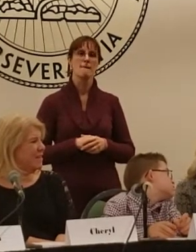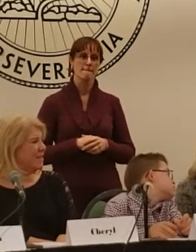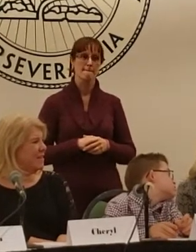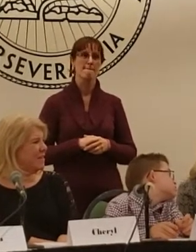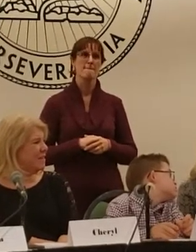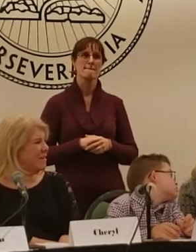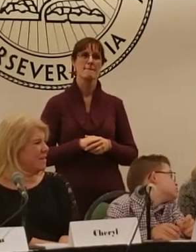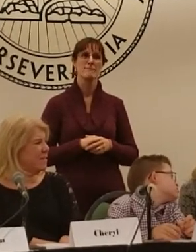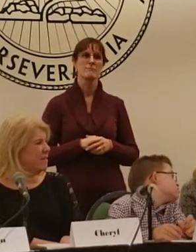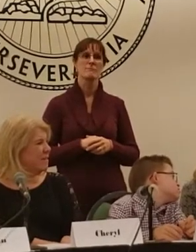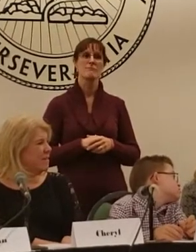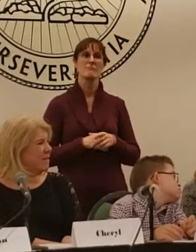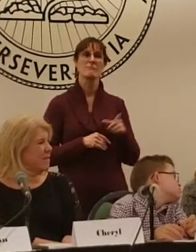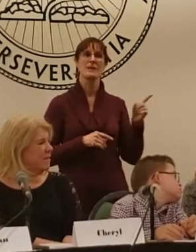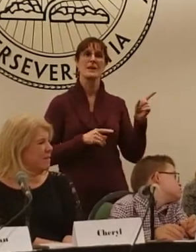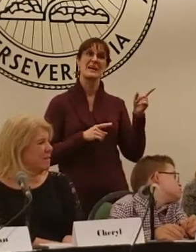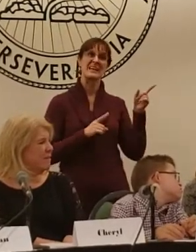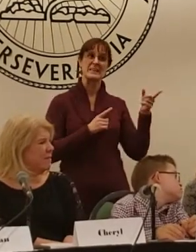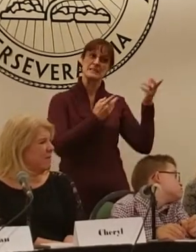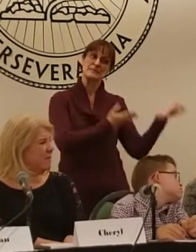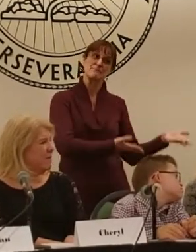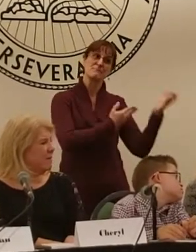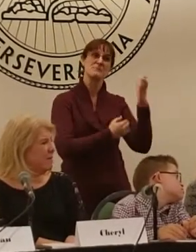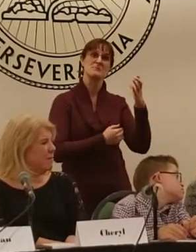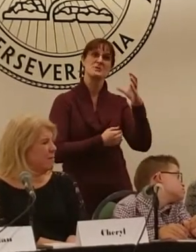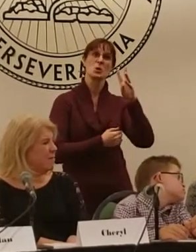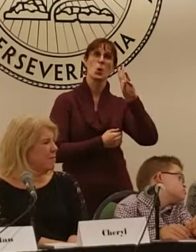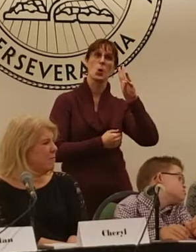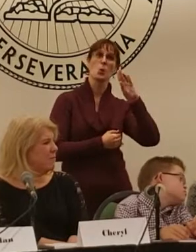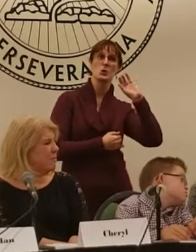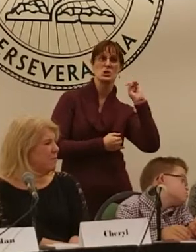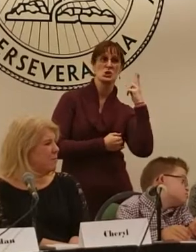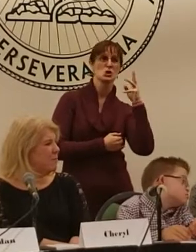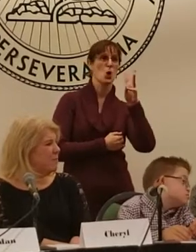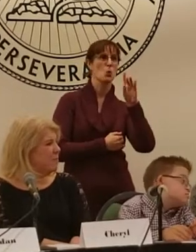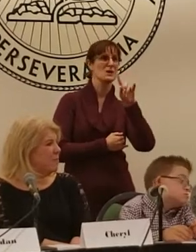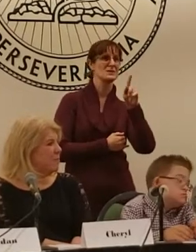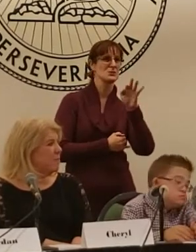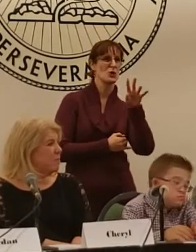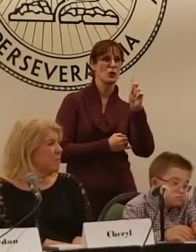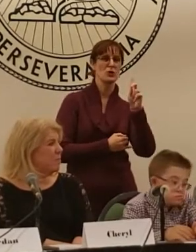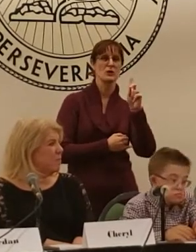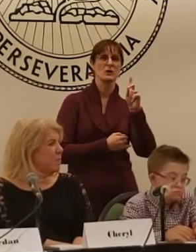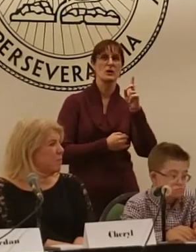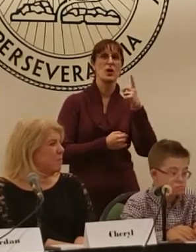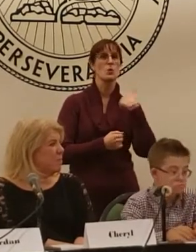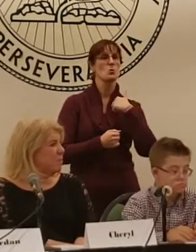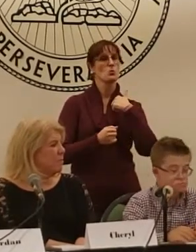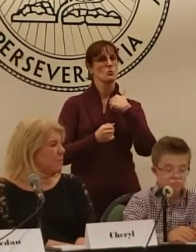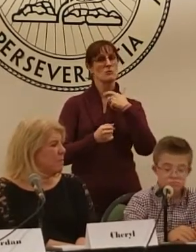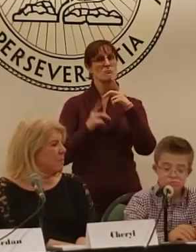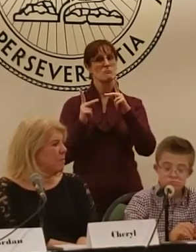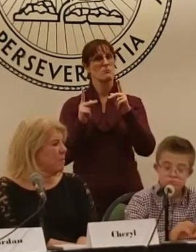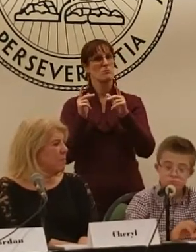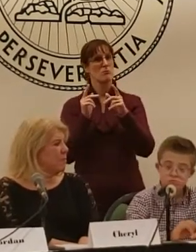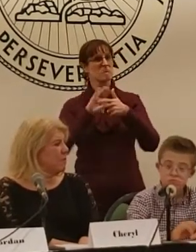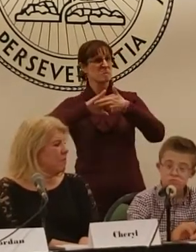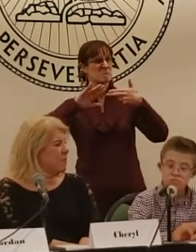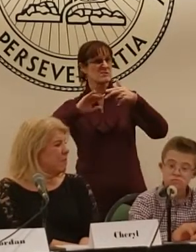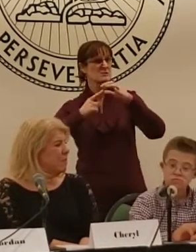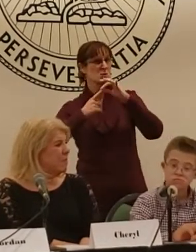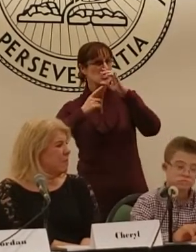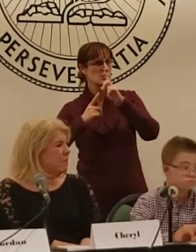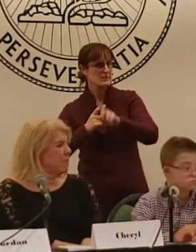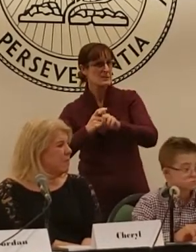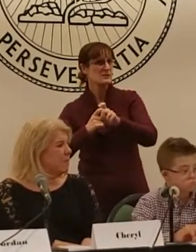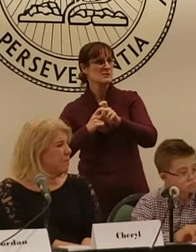And he's a wish wizard, and what he does, one of our programs, is granting wishes for people with special needs. And so he's able